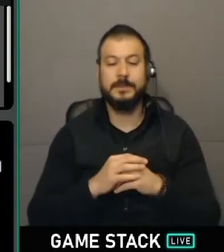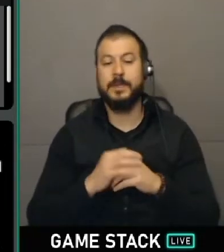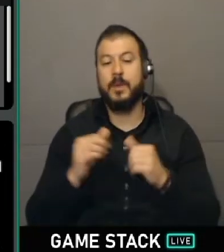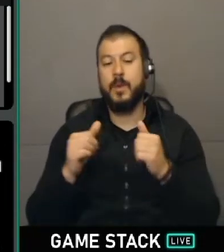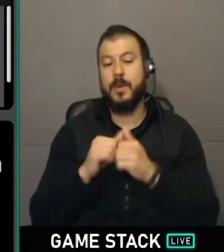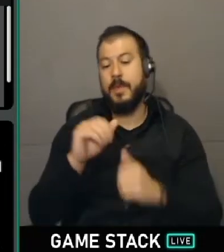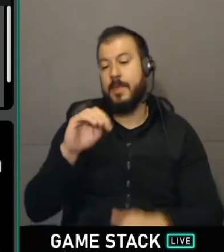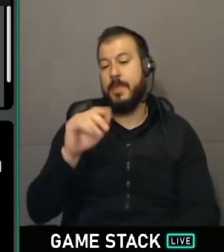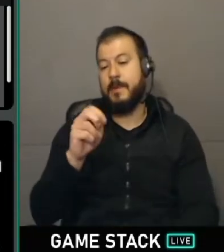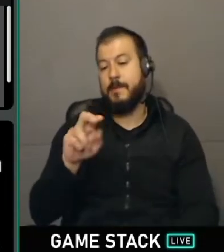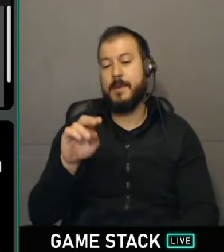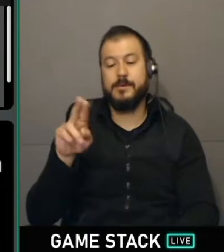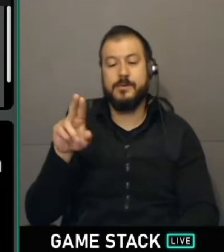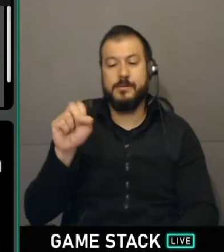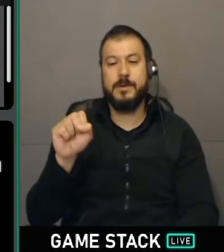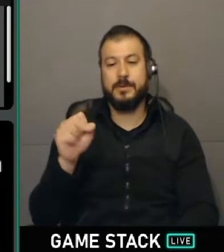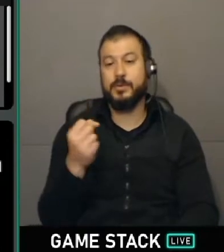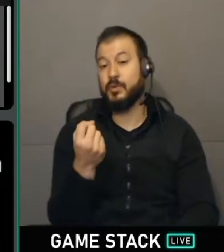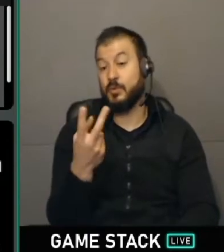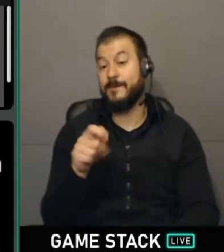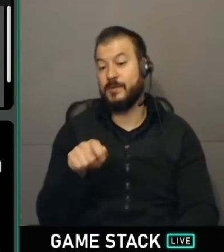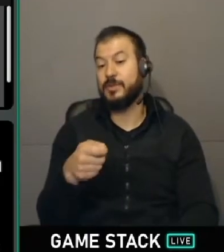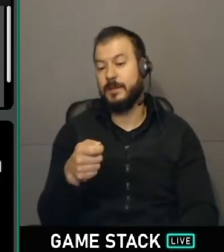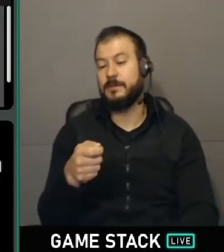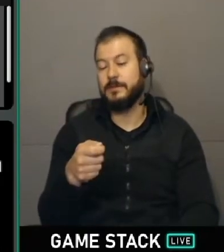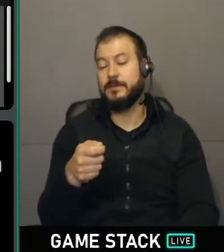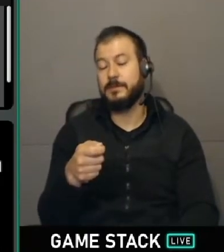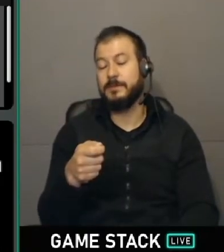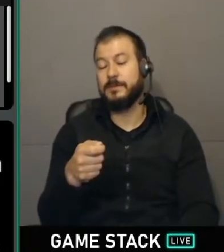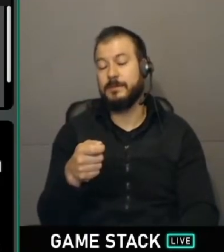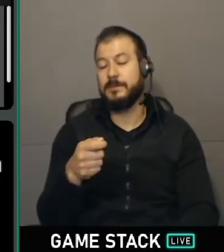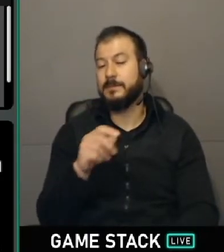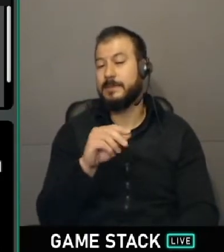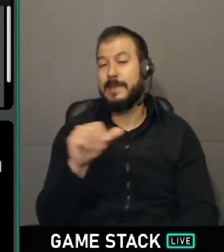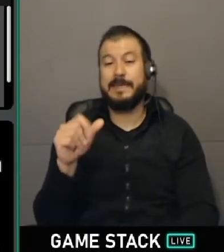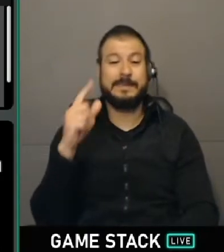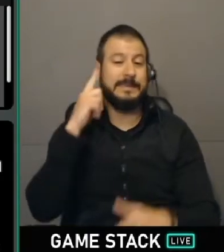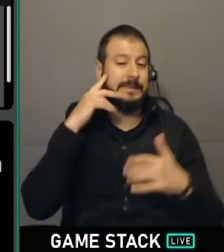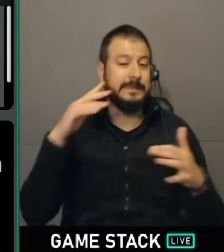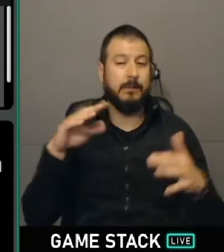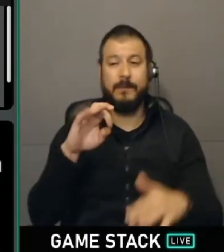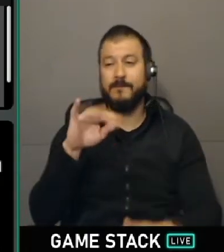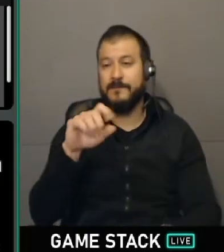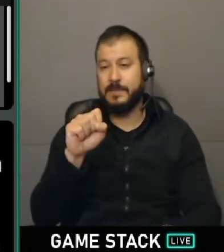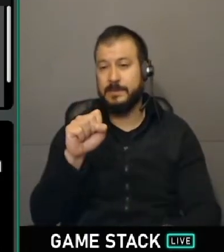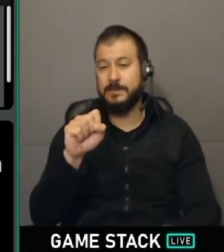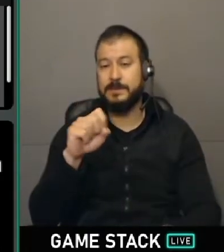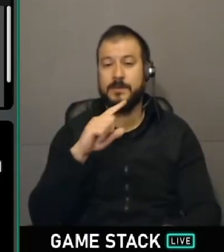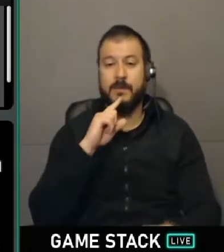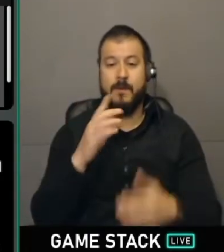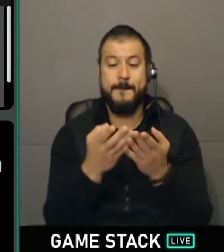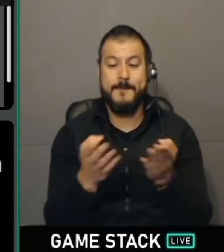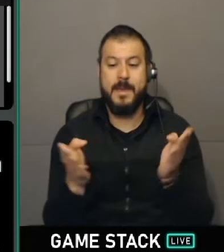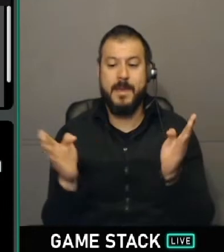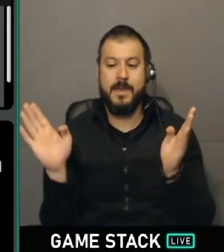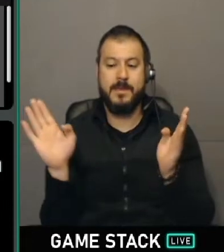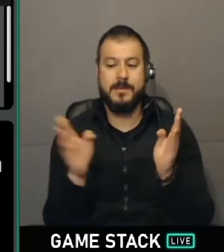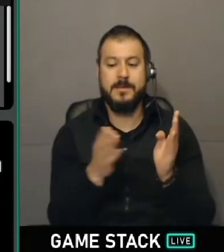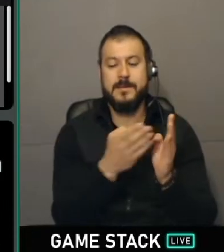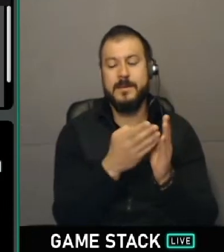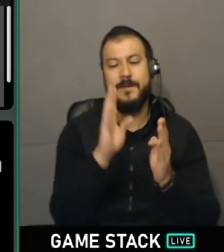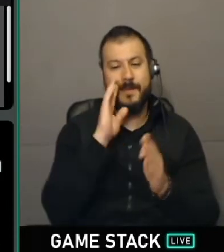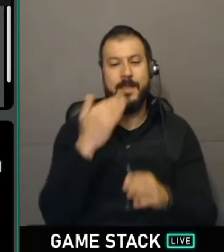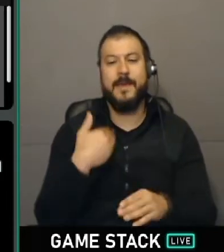running at 12 channels, any sound effects that are panned will have the ability